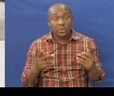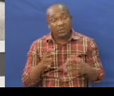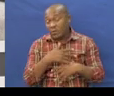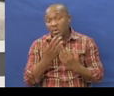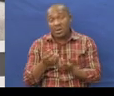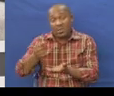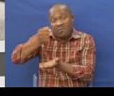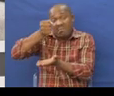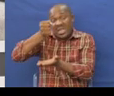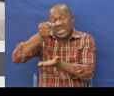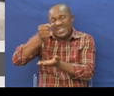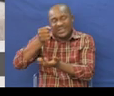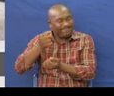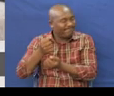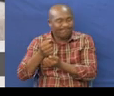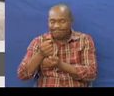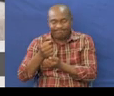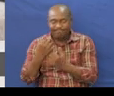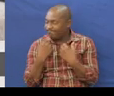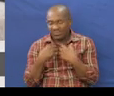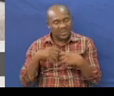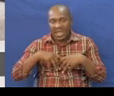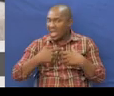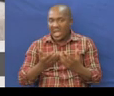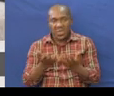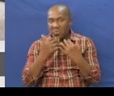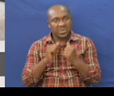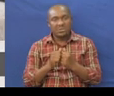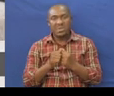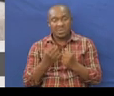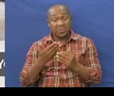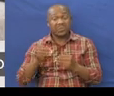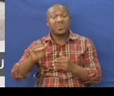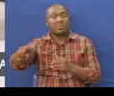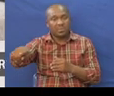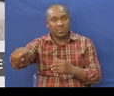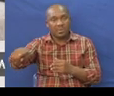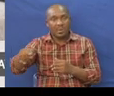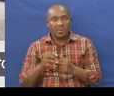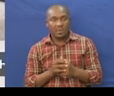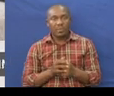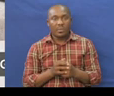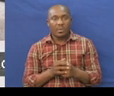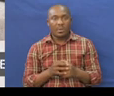budget for that travel, then you want to be able to conduct that kind of research. But also,